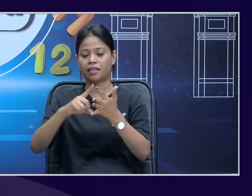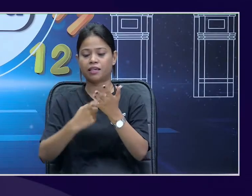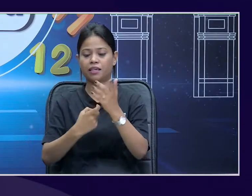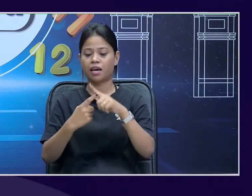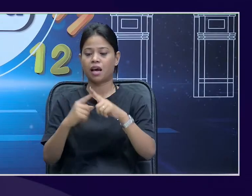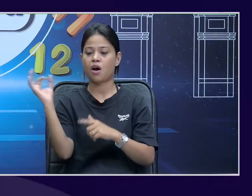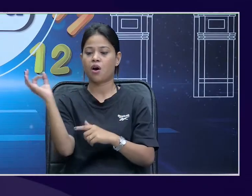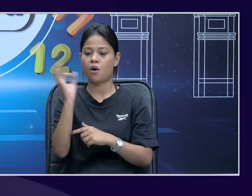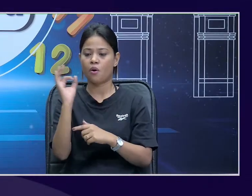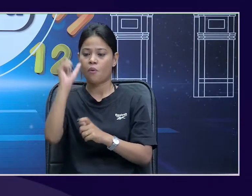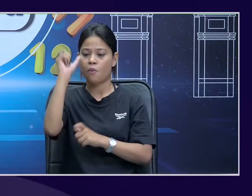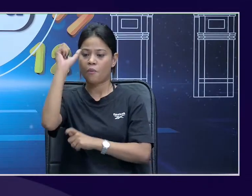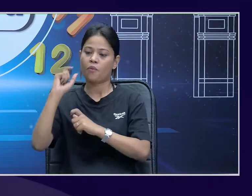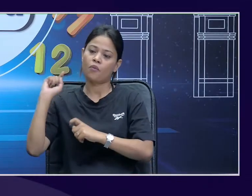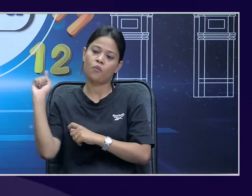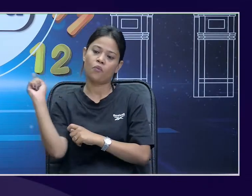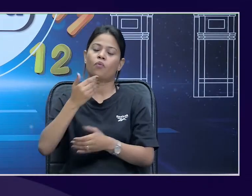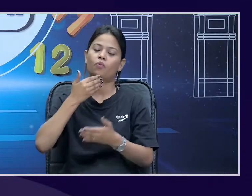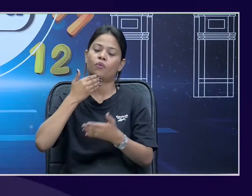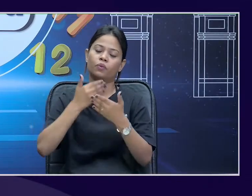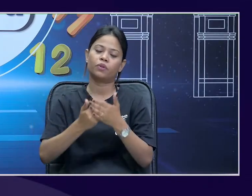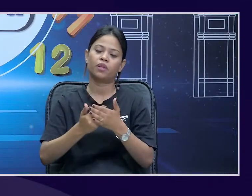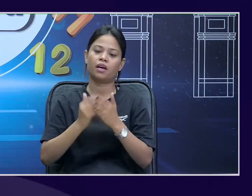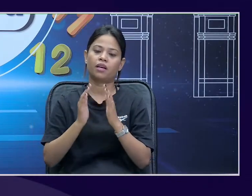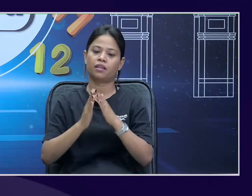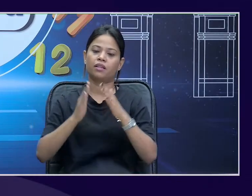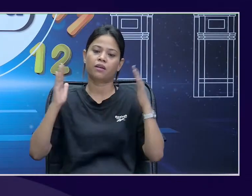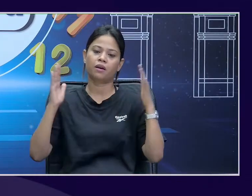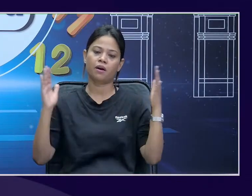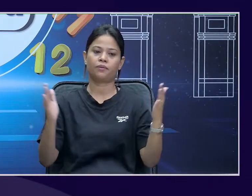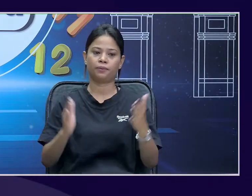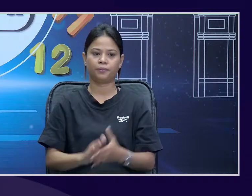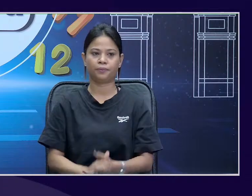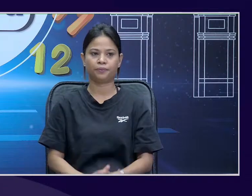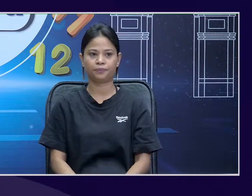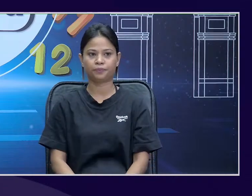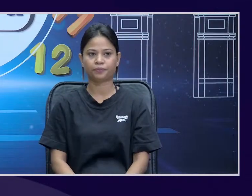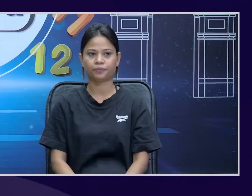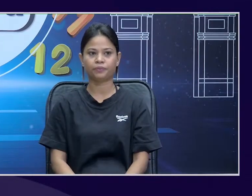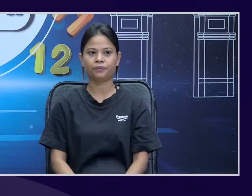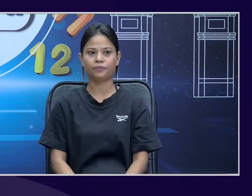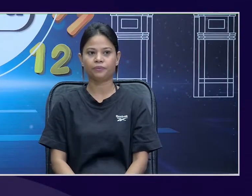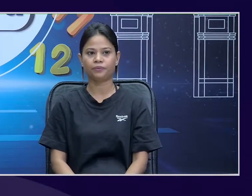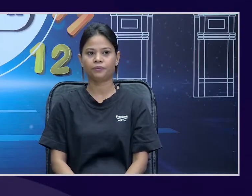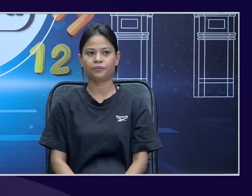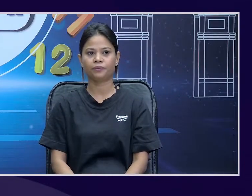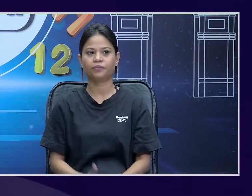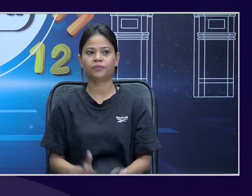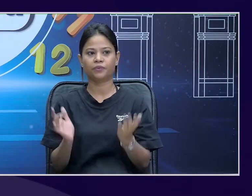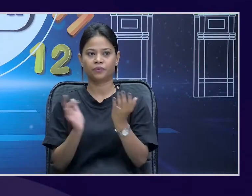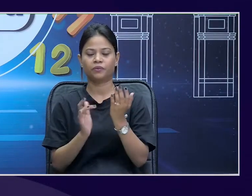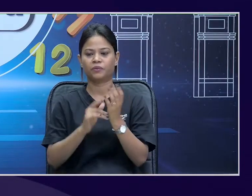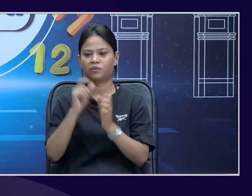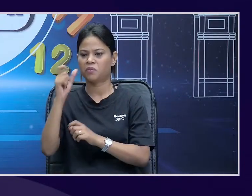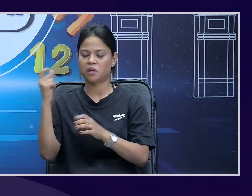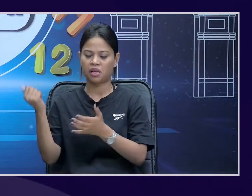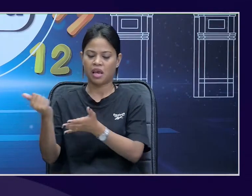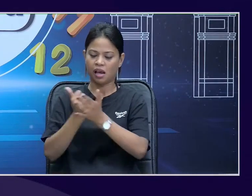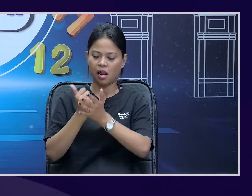especially Renu ma'am, Bharati ma'am, Nipun sir, and all the others who technically guided me